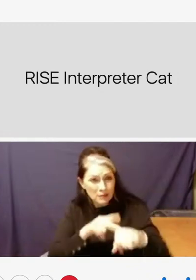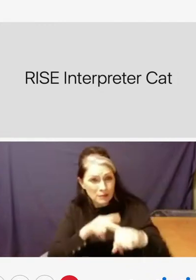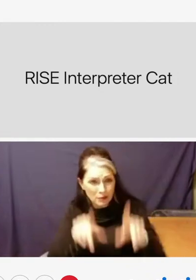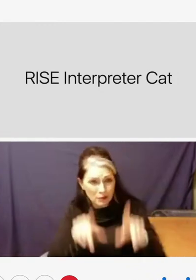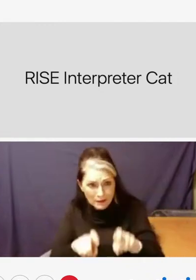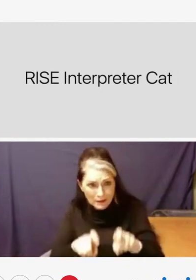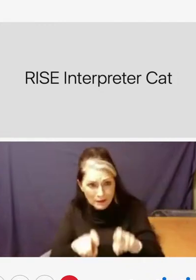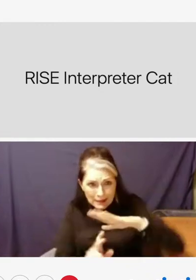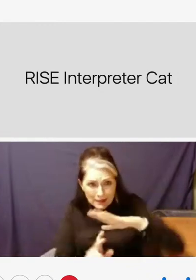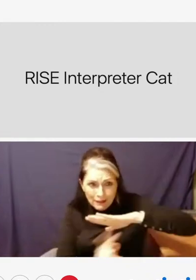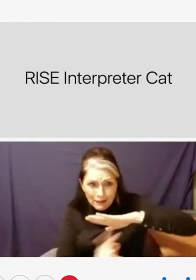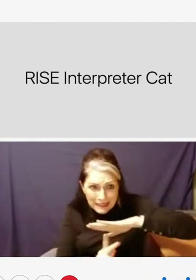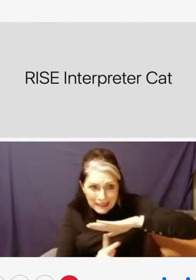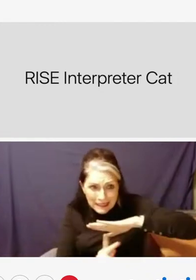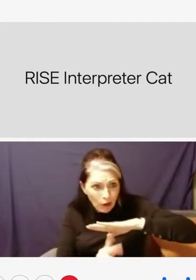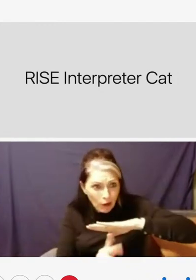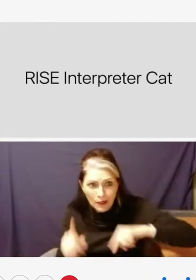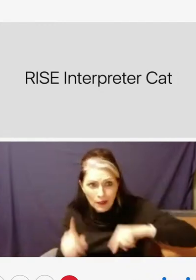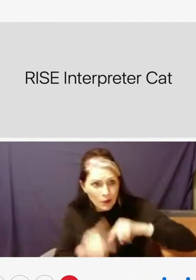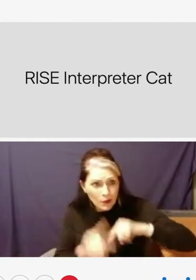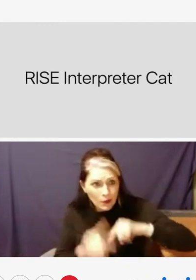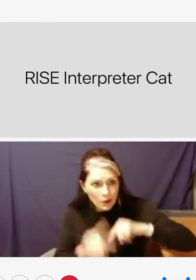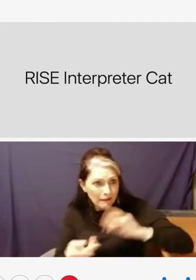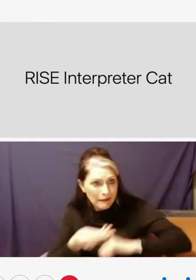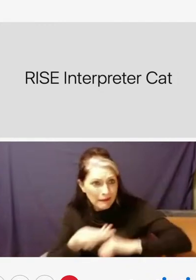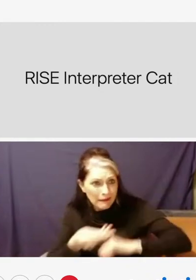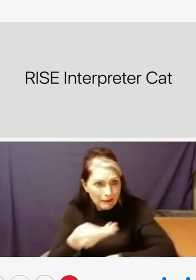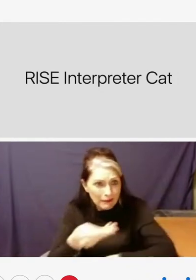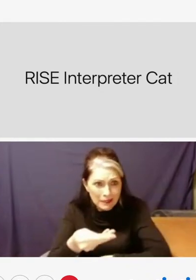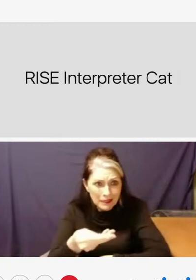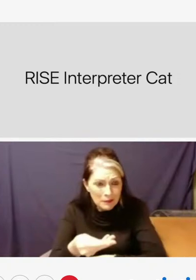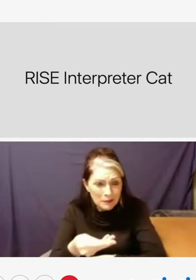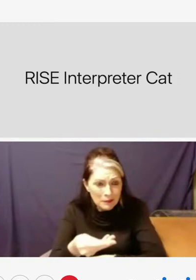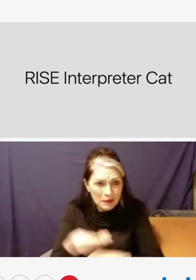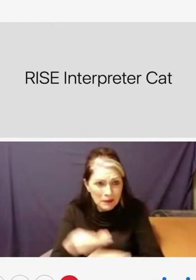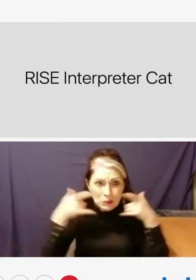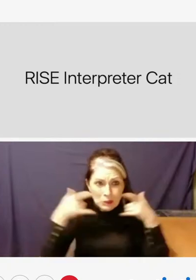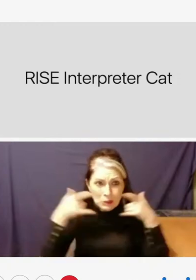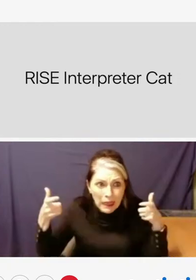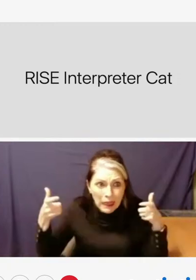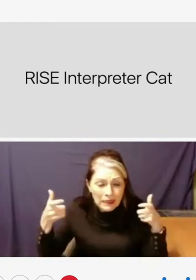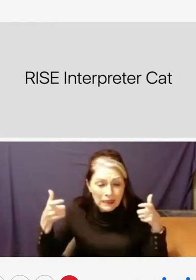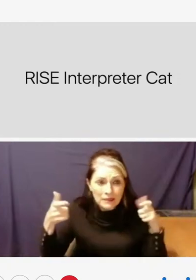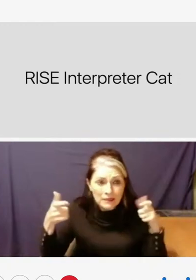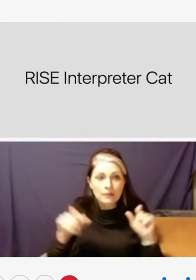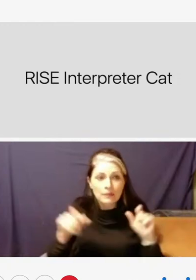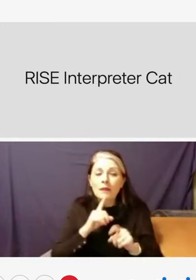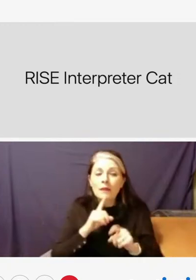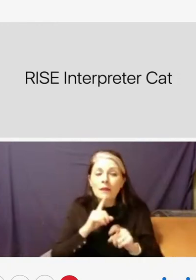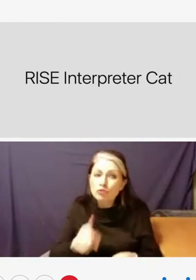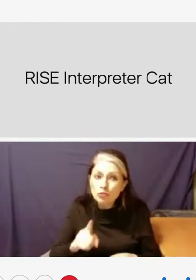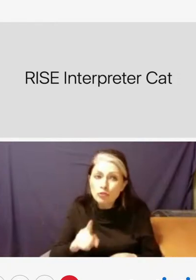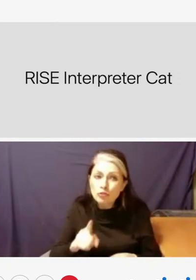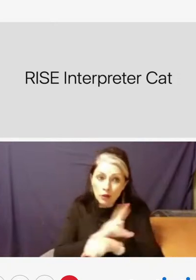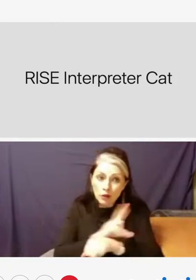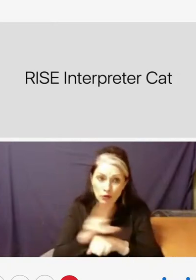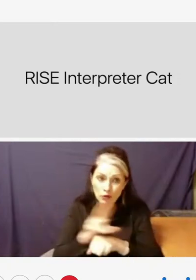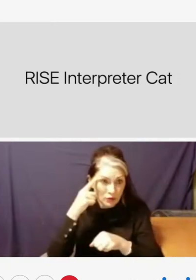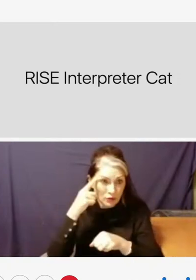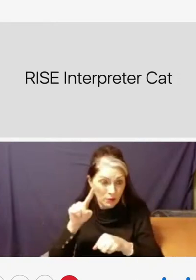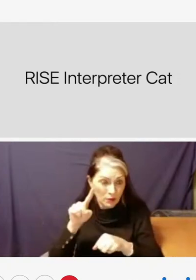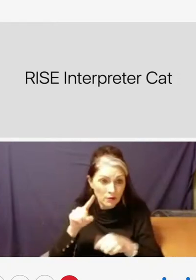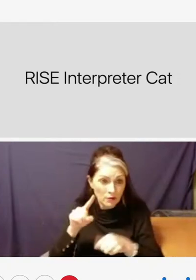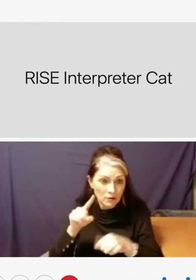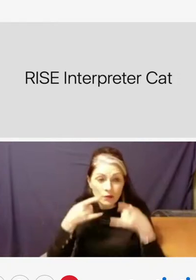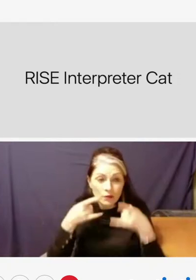so they could give them one or a couple uh but I did ask them to just make sure that they would be usable for fit them well to be